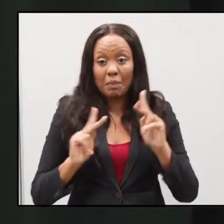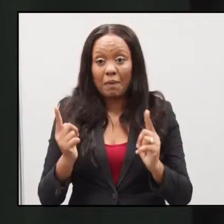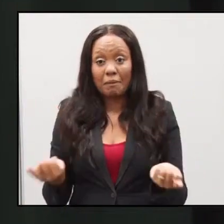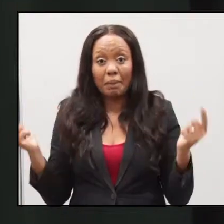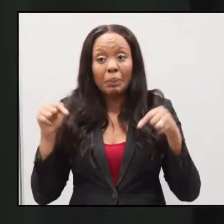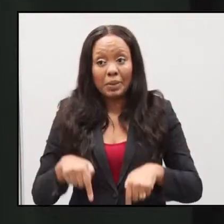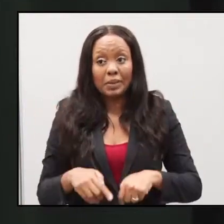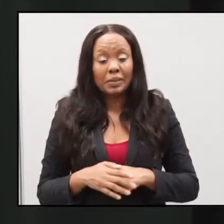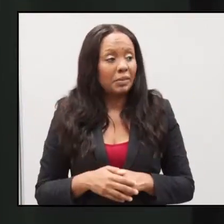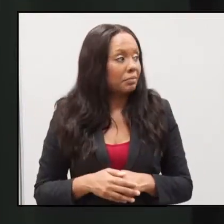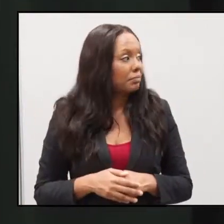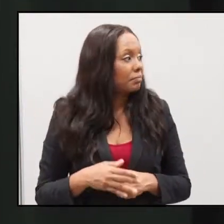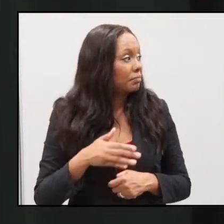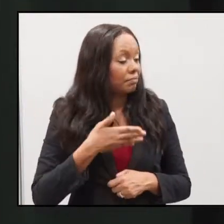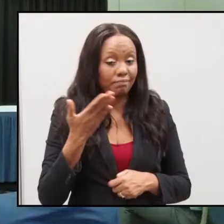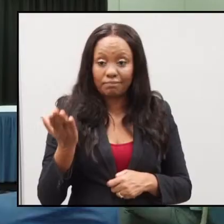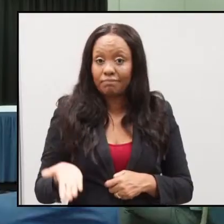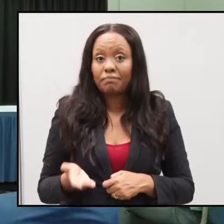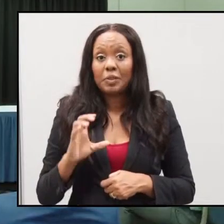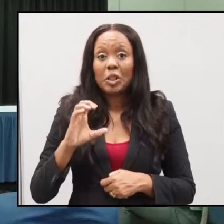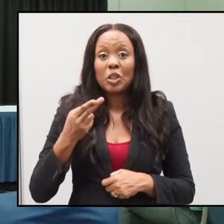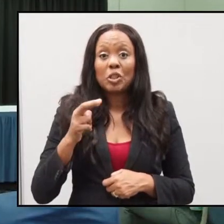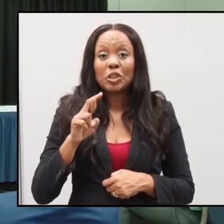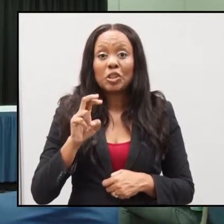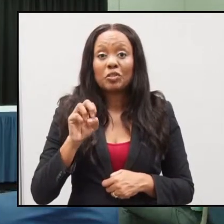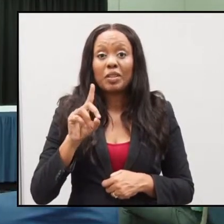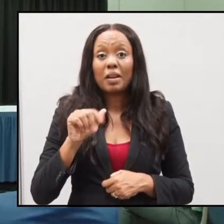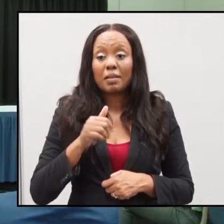and Sharita, back to you. Thank you.